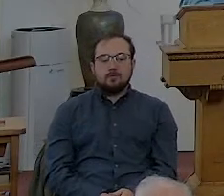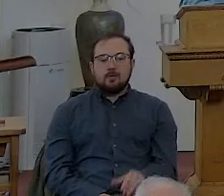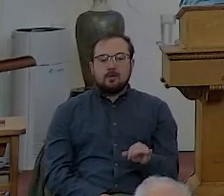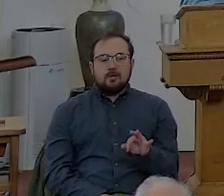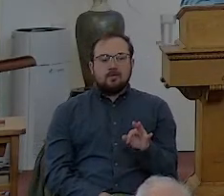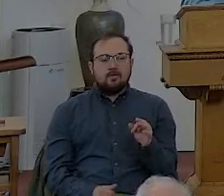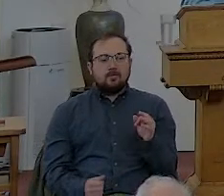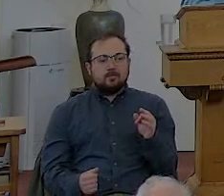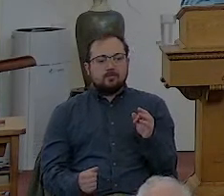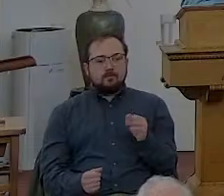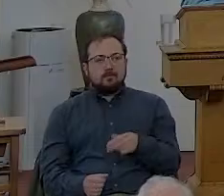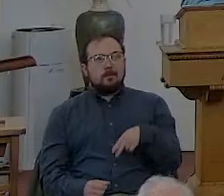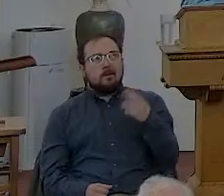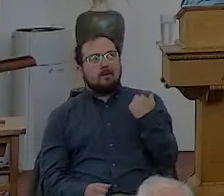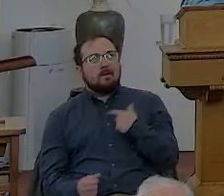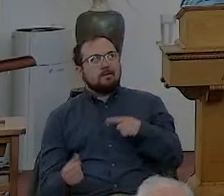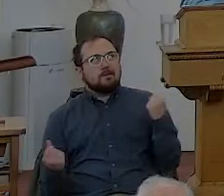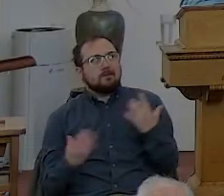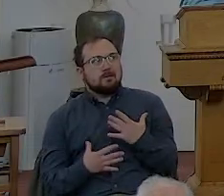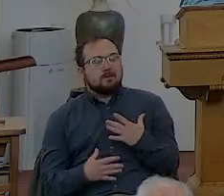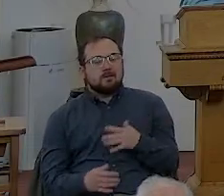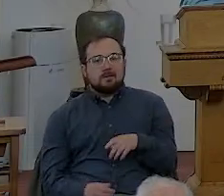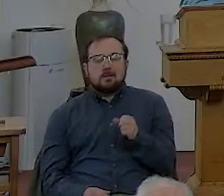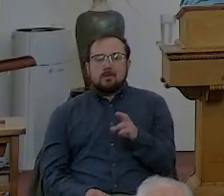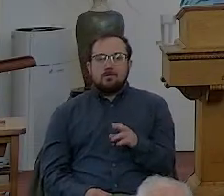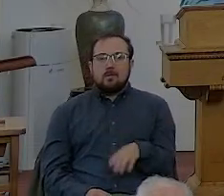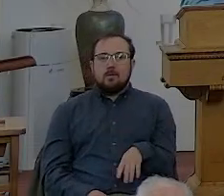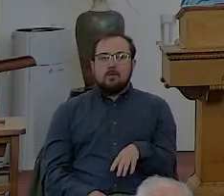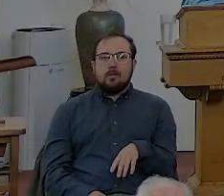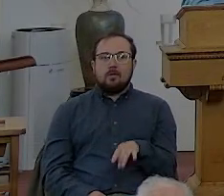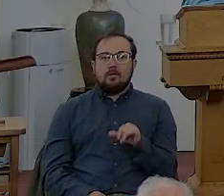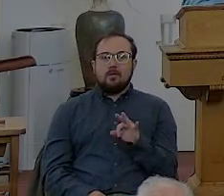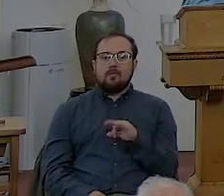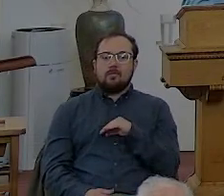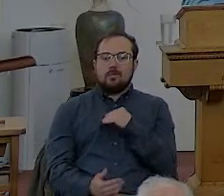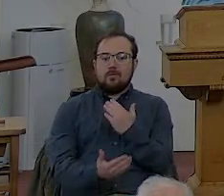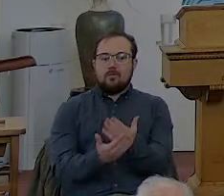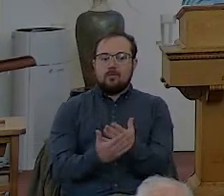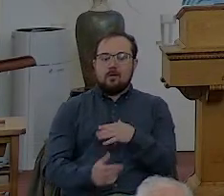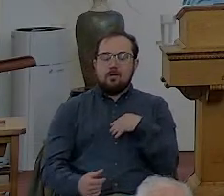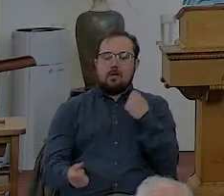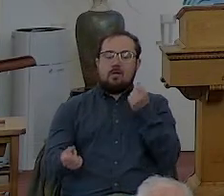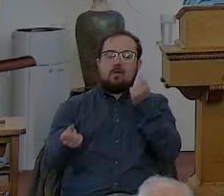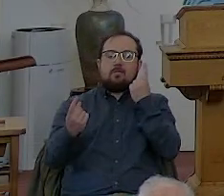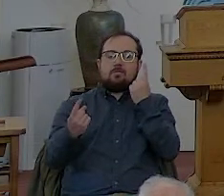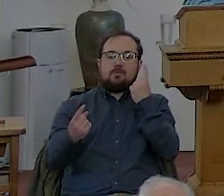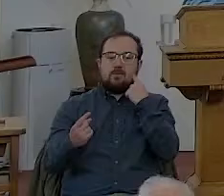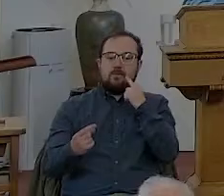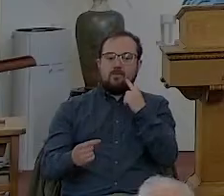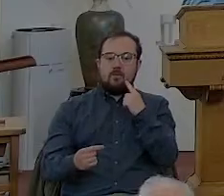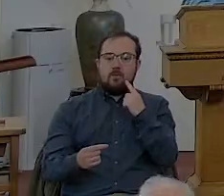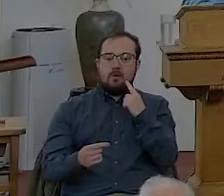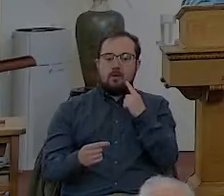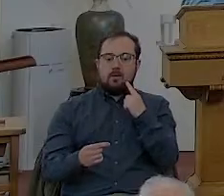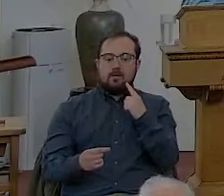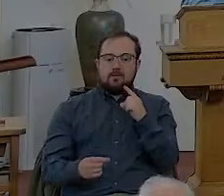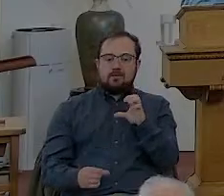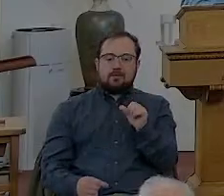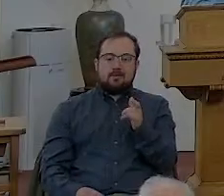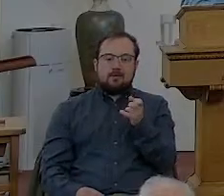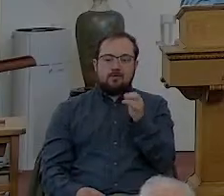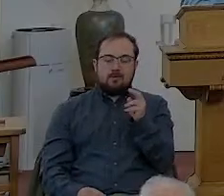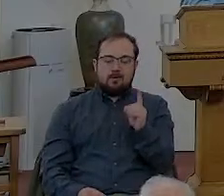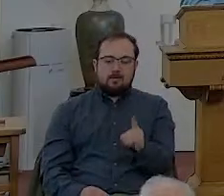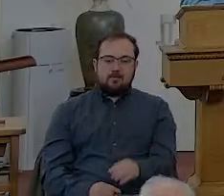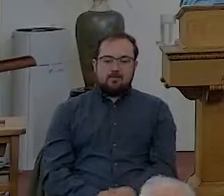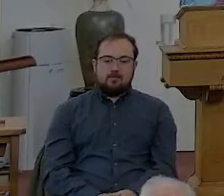afraid of heights, how or whether we arrive at an understanding of the sacred.